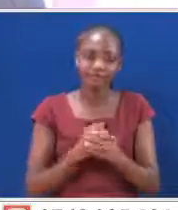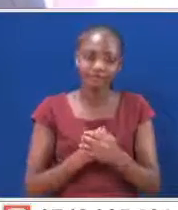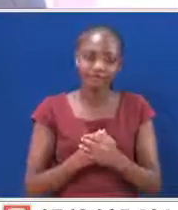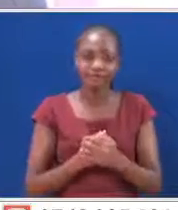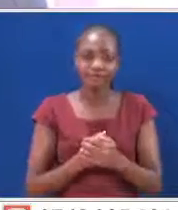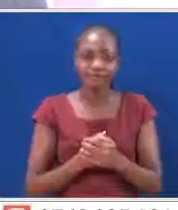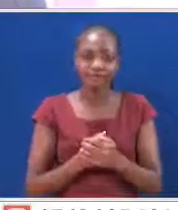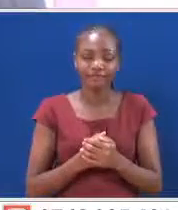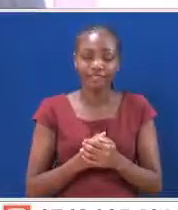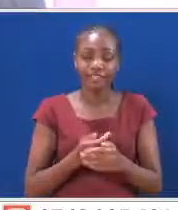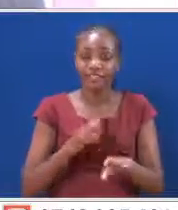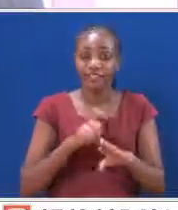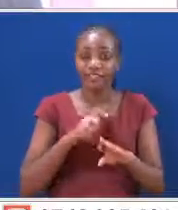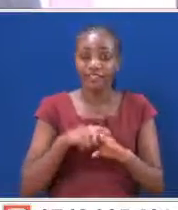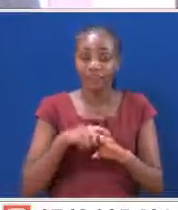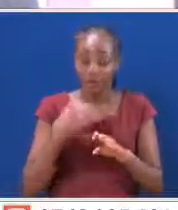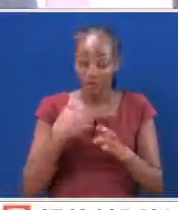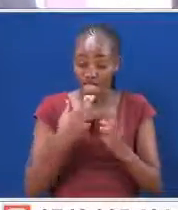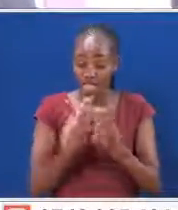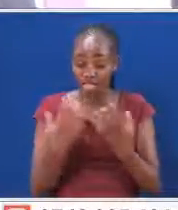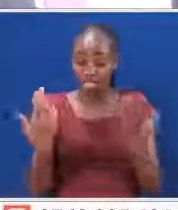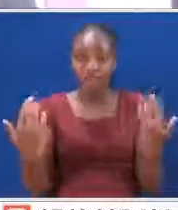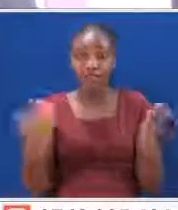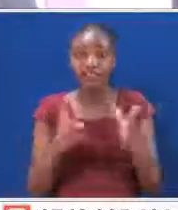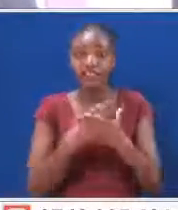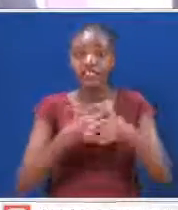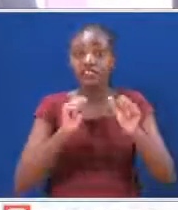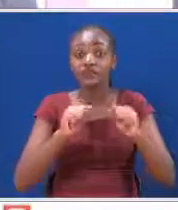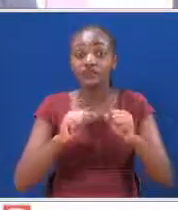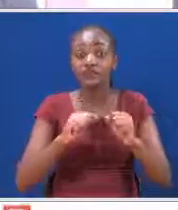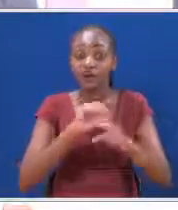it is rolled to the rest of the country, we would want